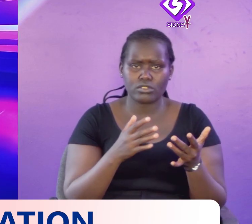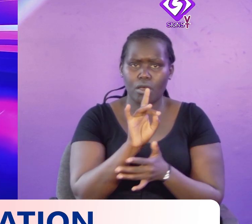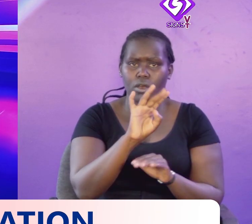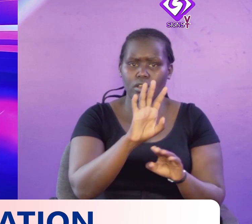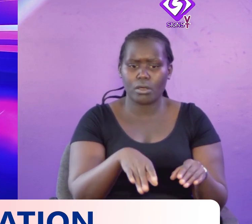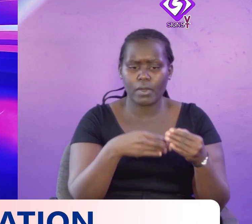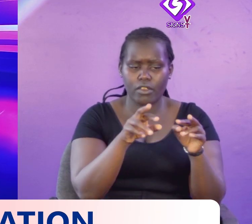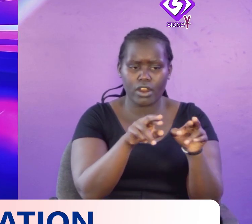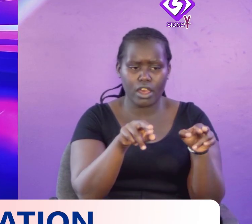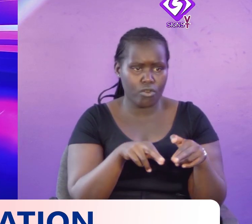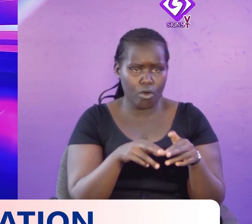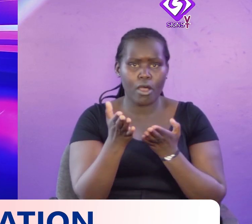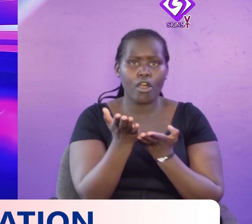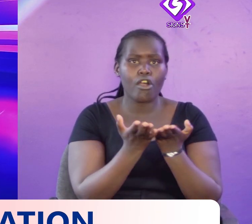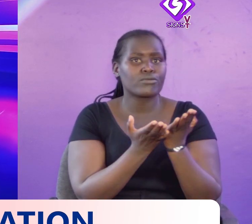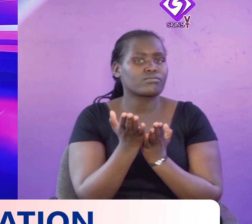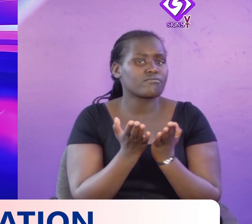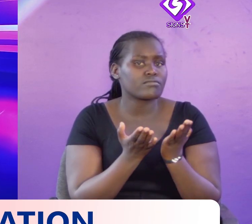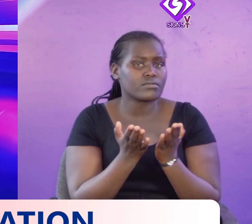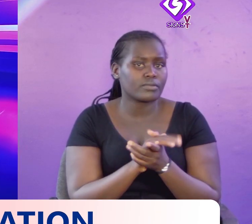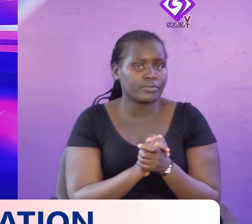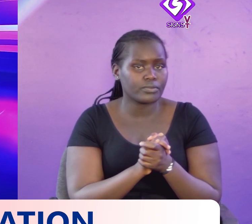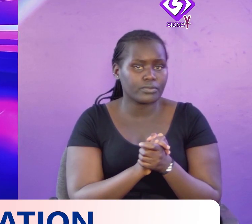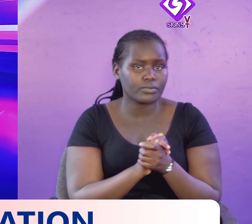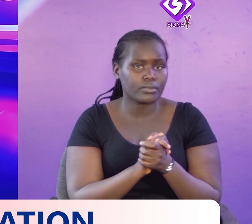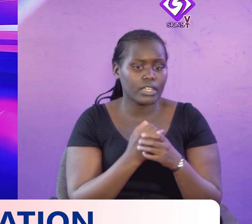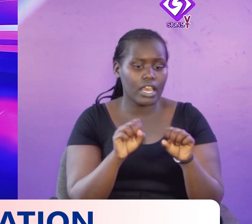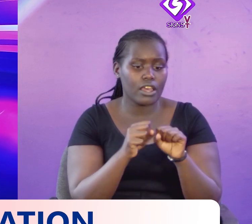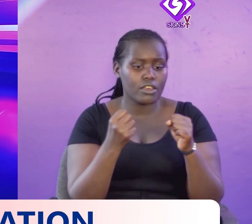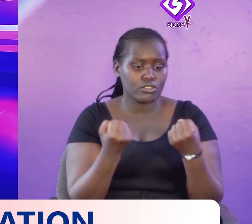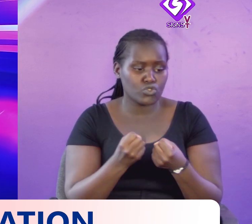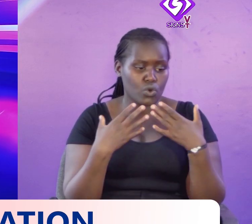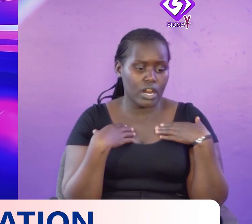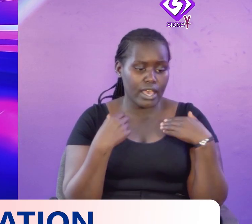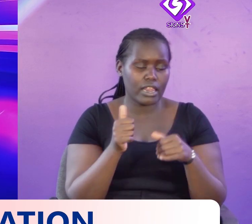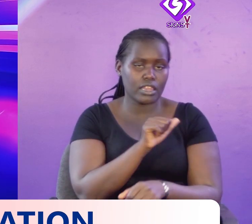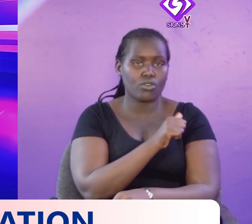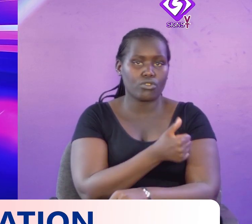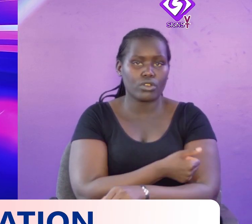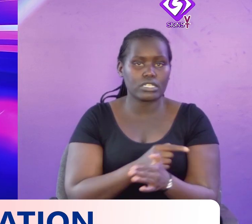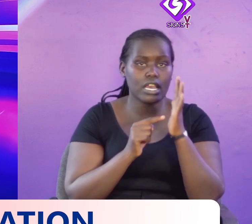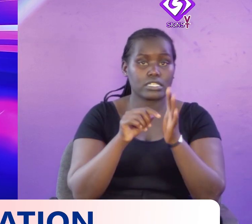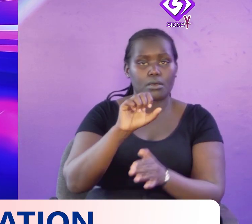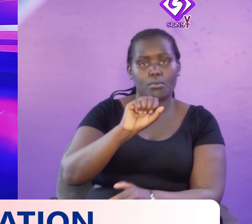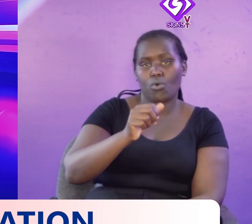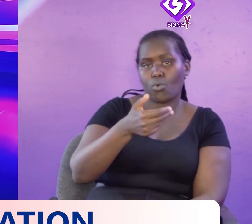given room to serve in the Social Health Authority. Sure. SHA.